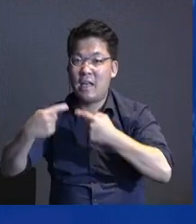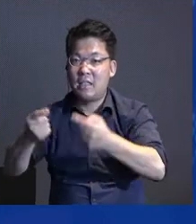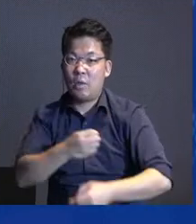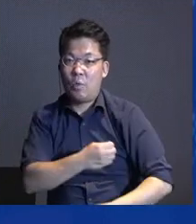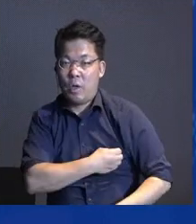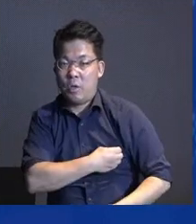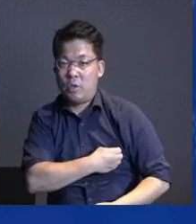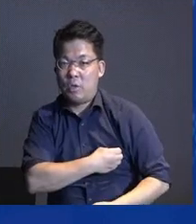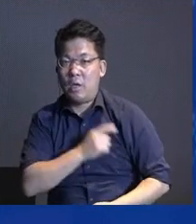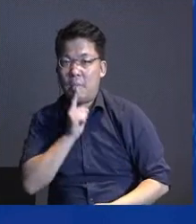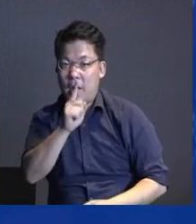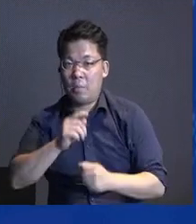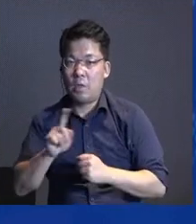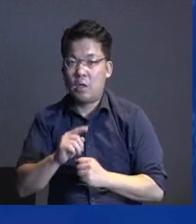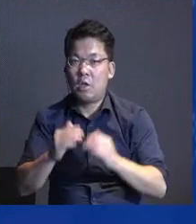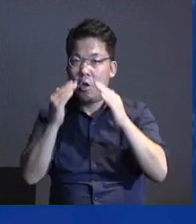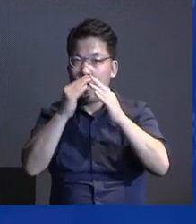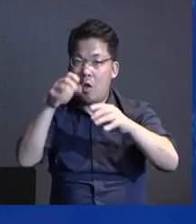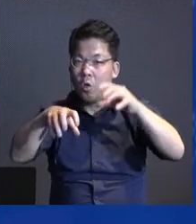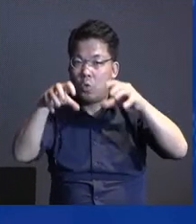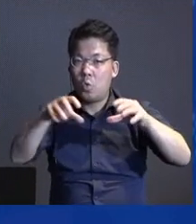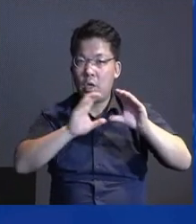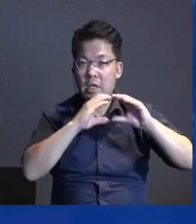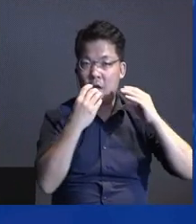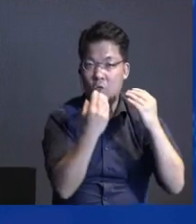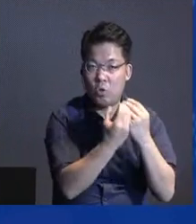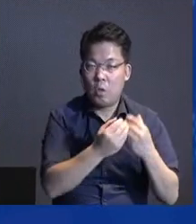a different world for us. We start living again.